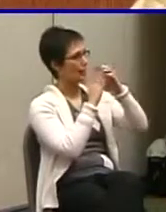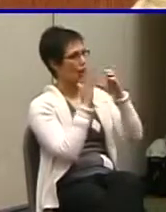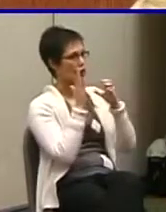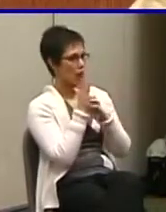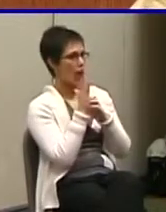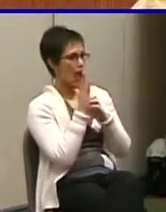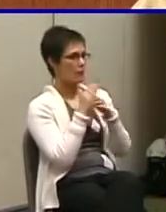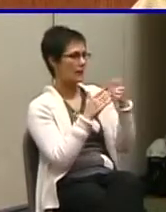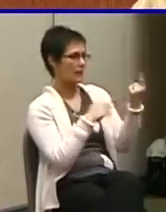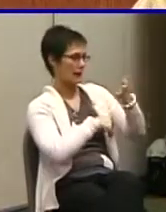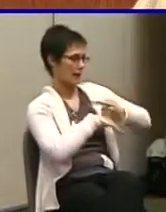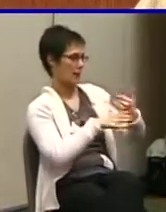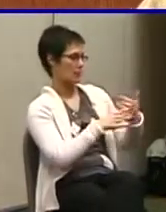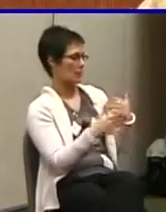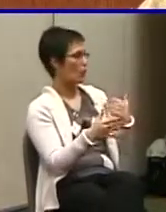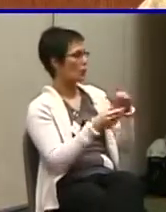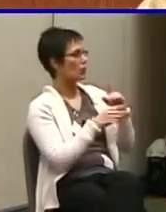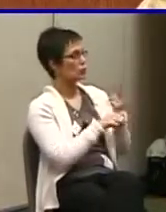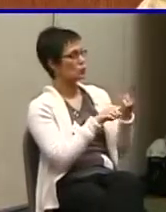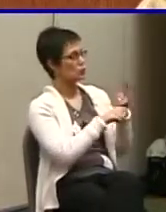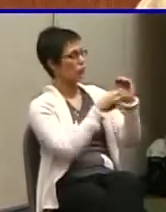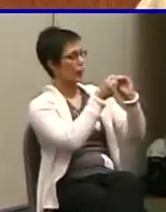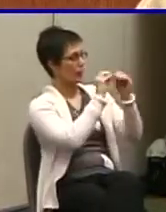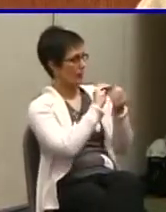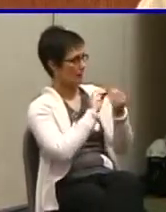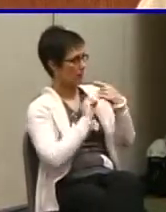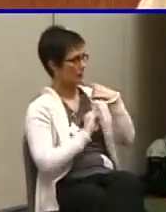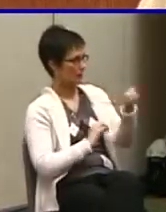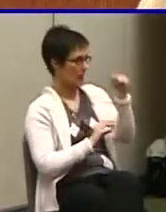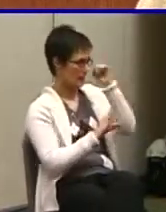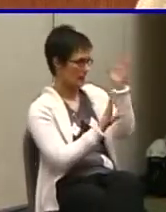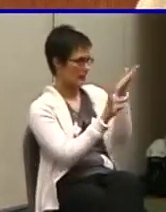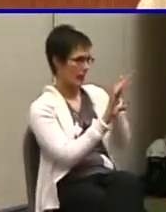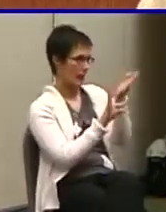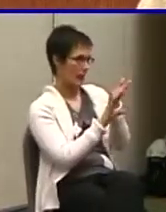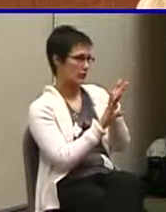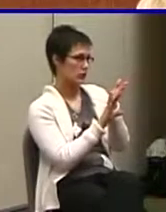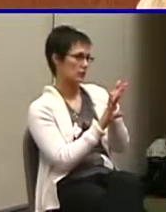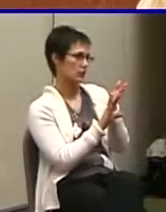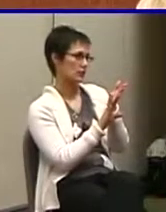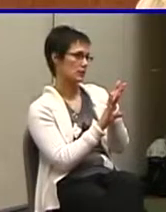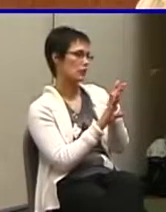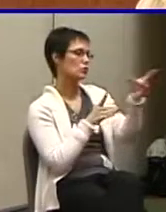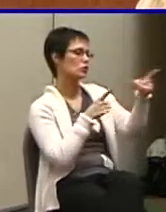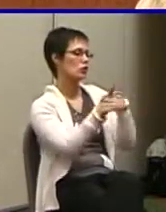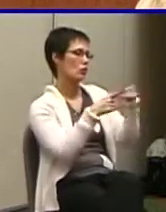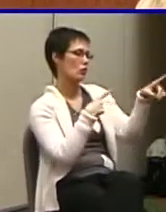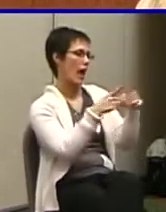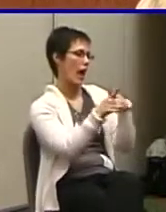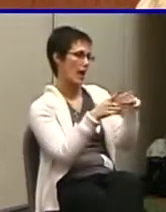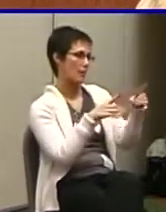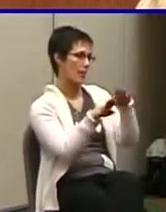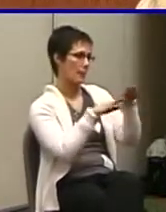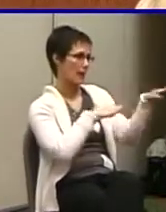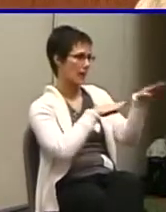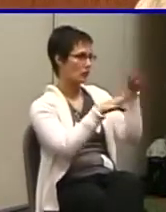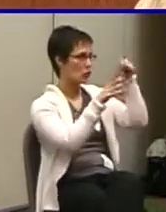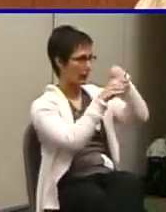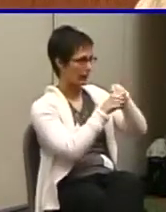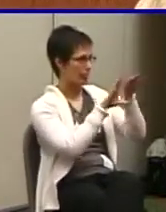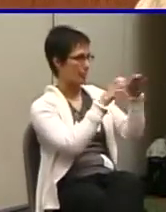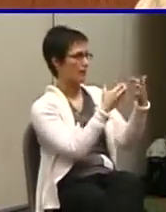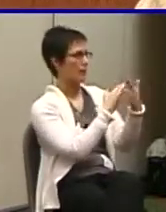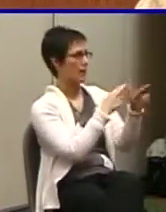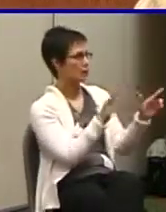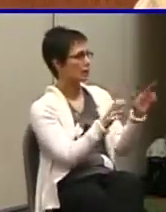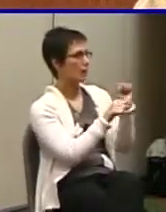before with numbers that tell the psychiatrist, that describe the behavior in the classroom. And I really work